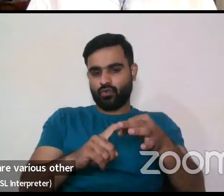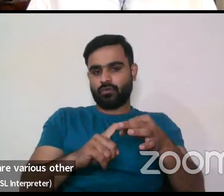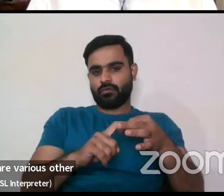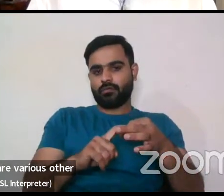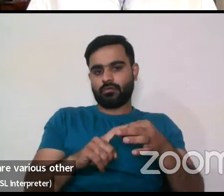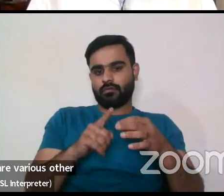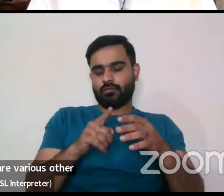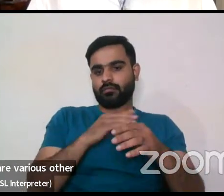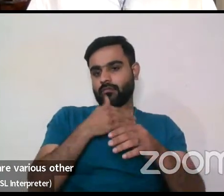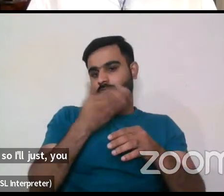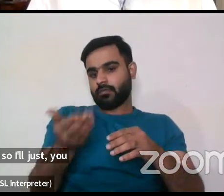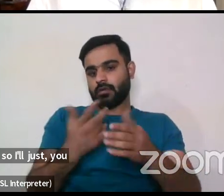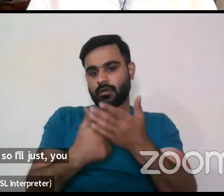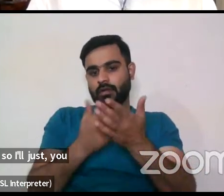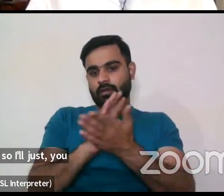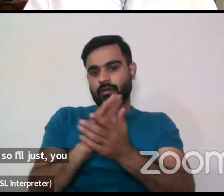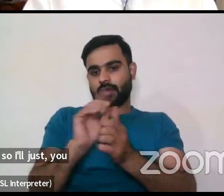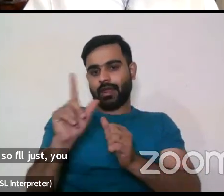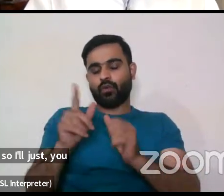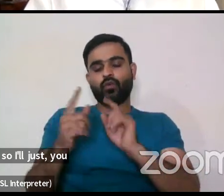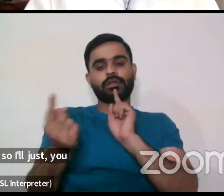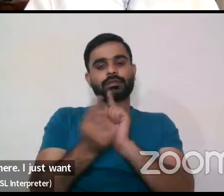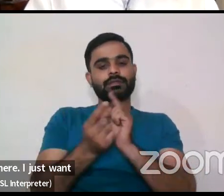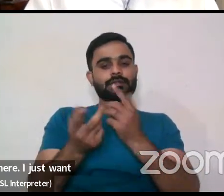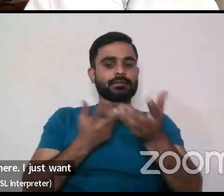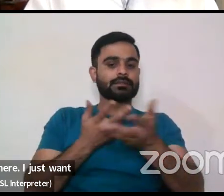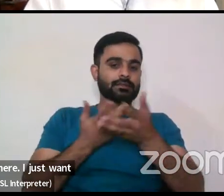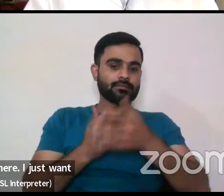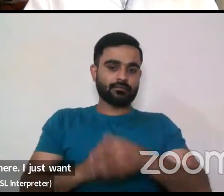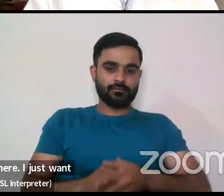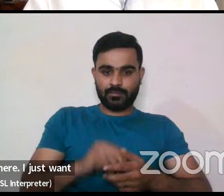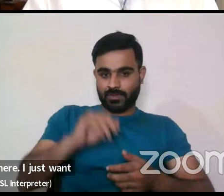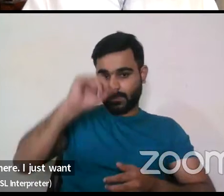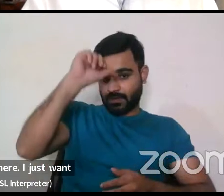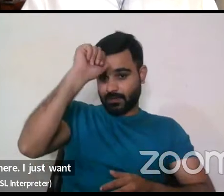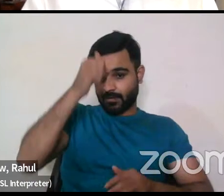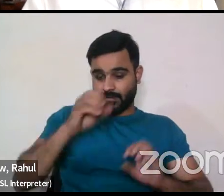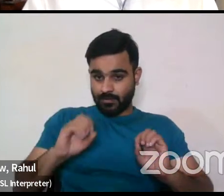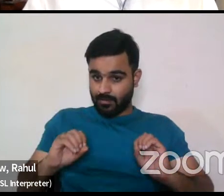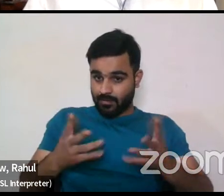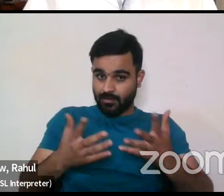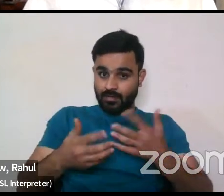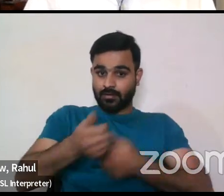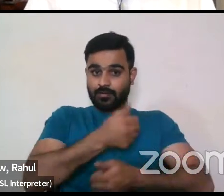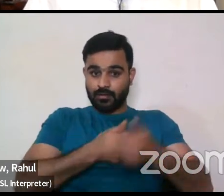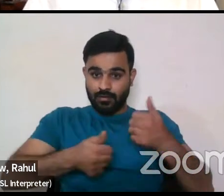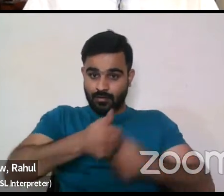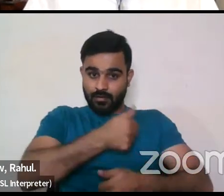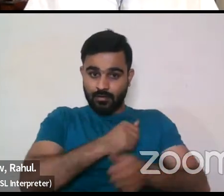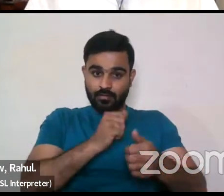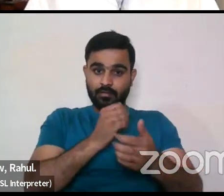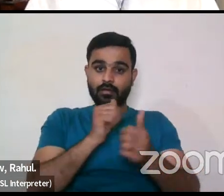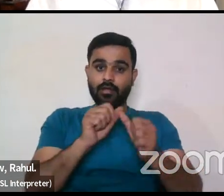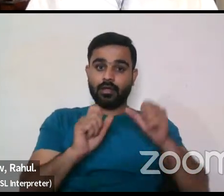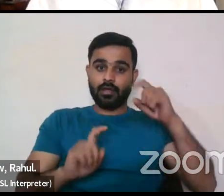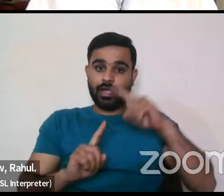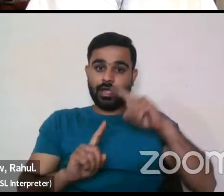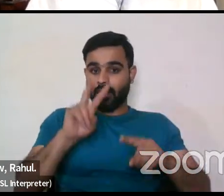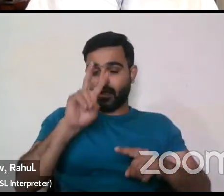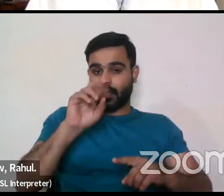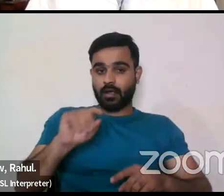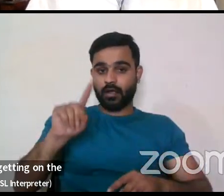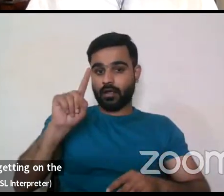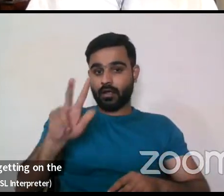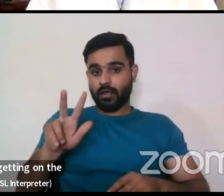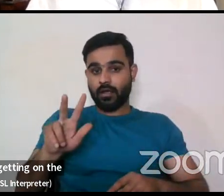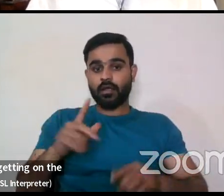there. I just want to move to Rahul right now. Rahul, so, when India started deliberating on the Competition Act 2002, through the